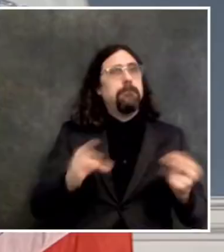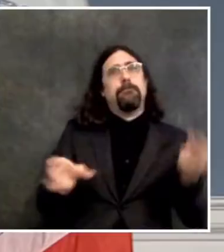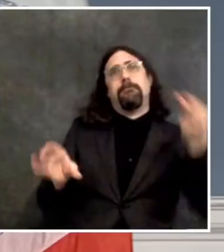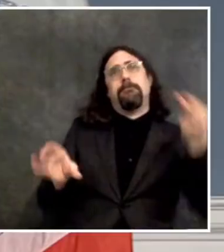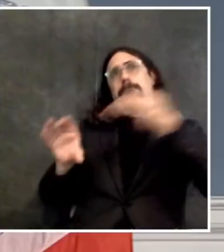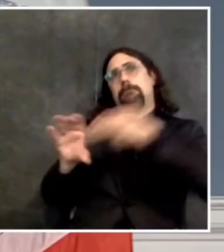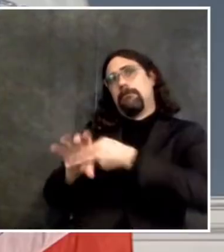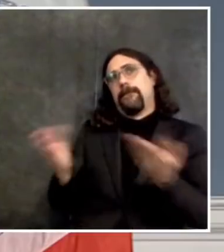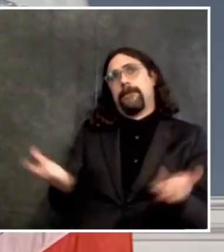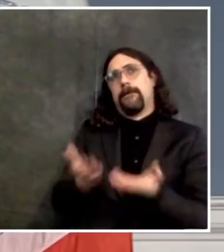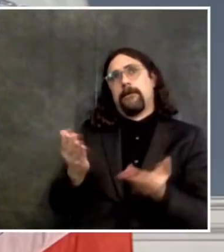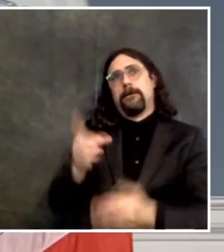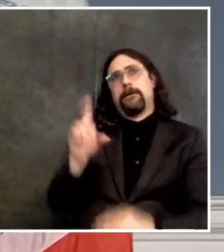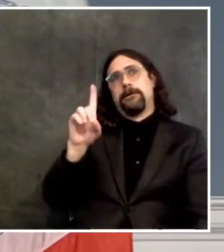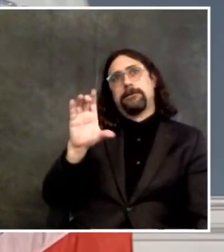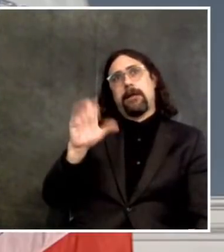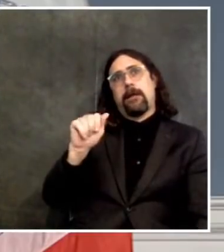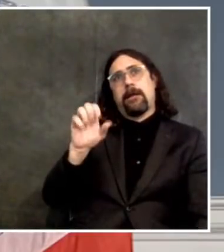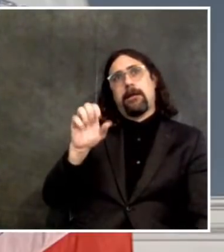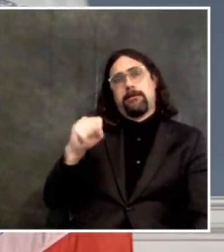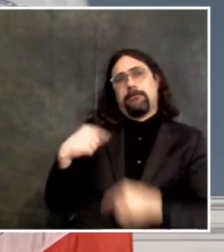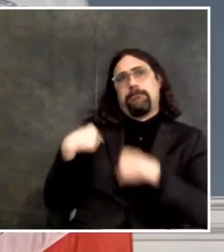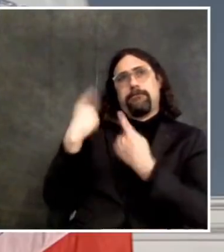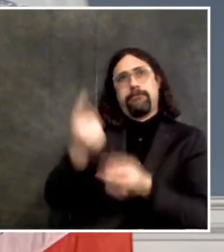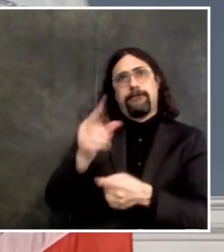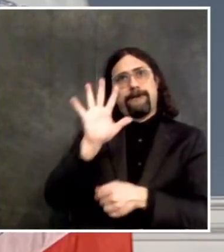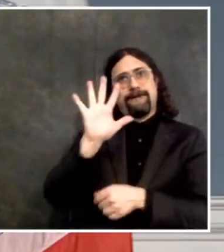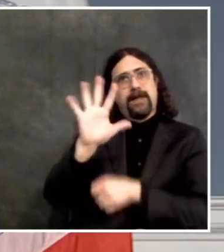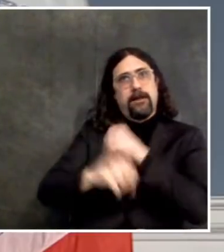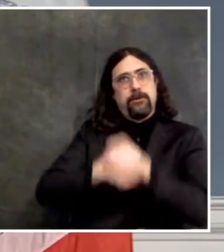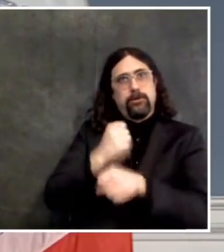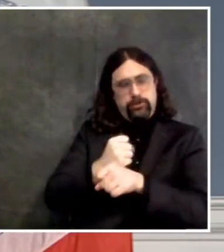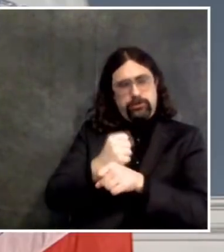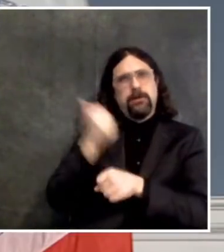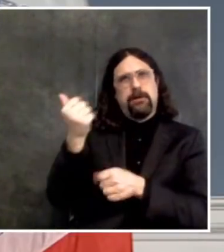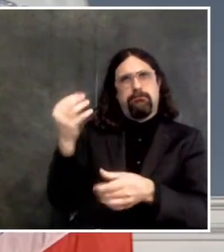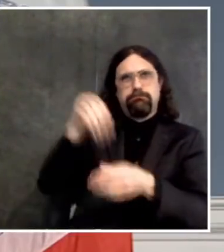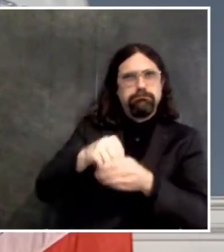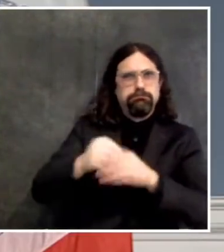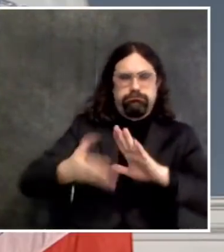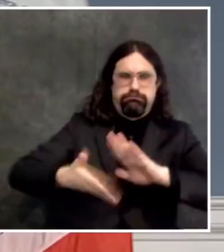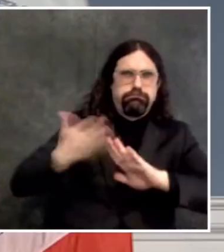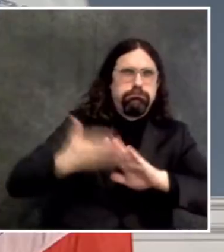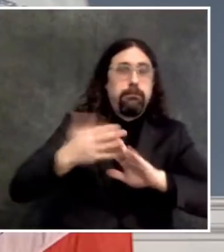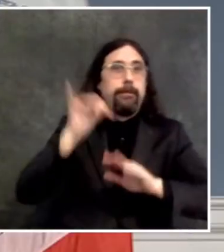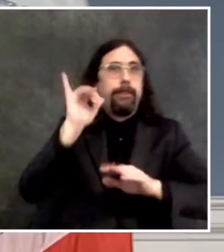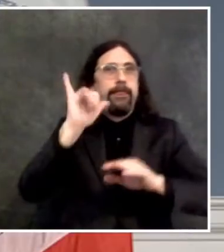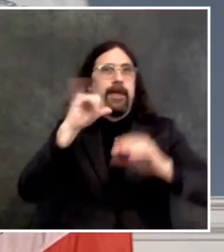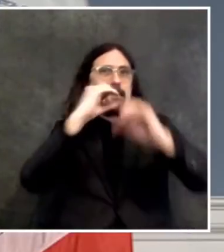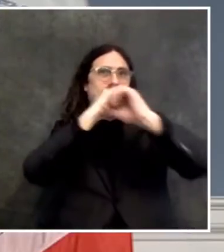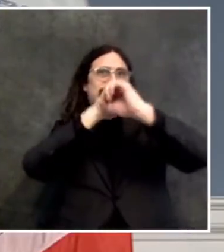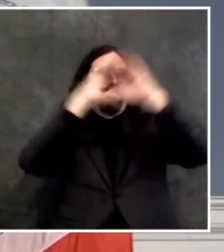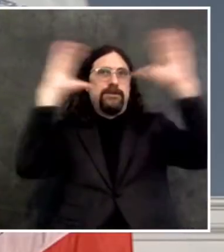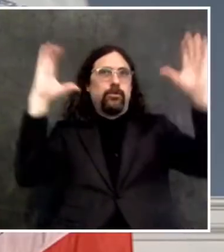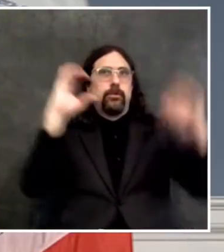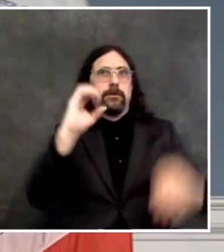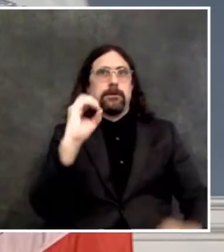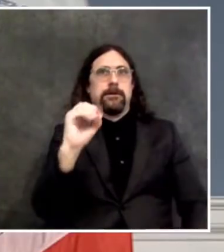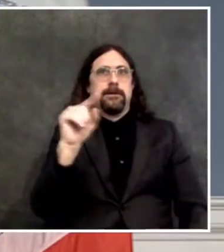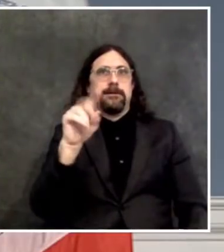lives. Personally trained thousands of city drivers in how to drive safely. Amazing